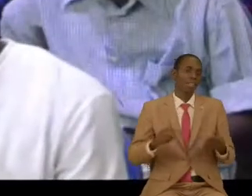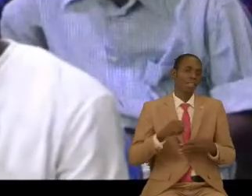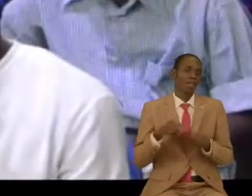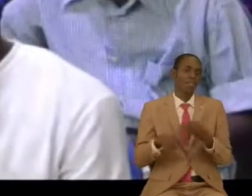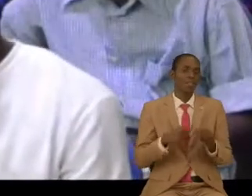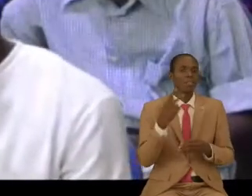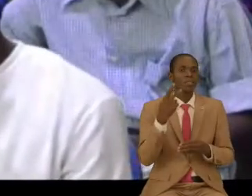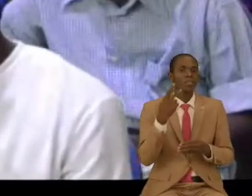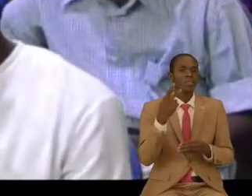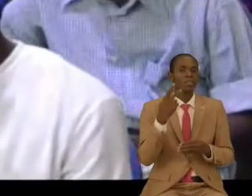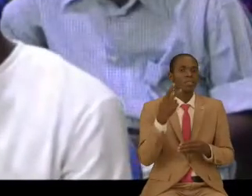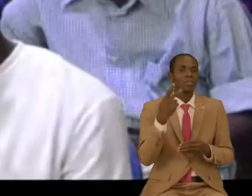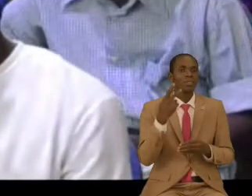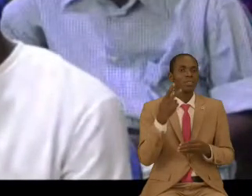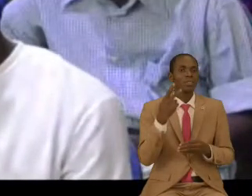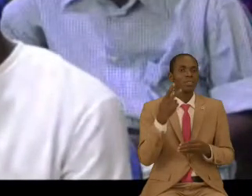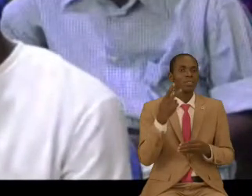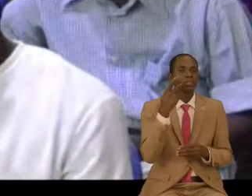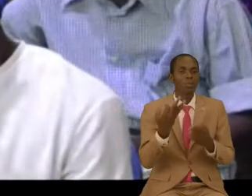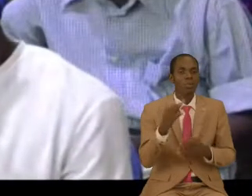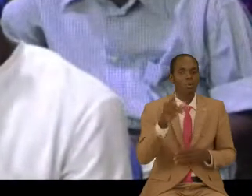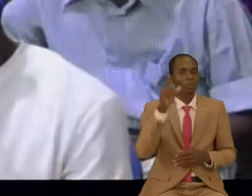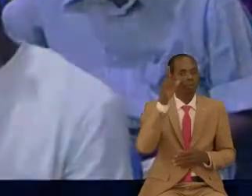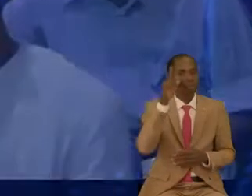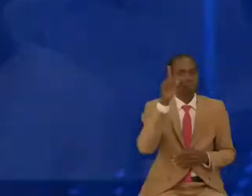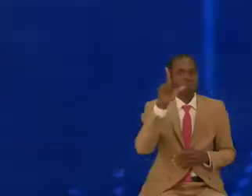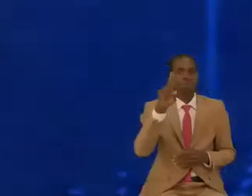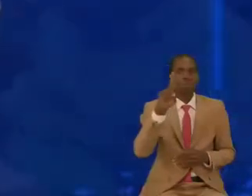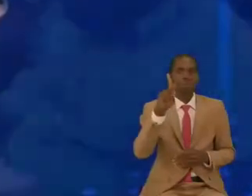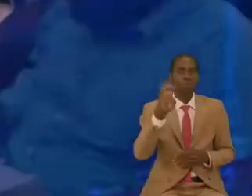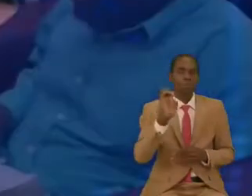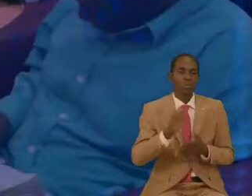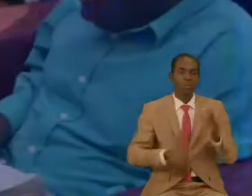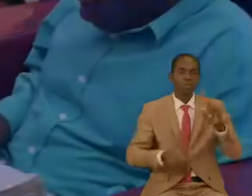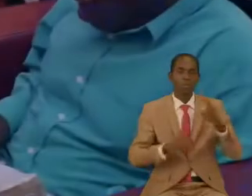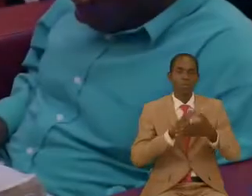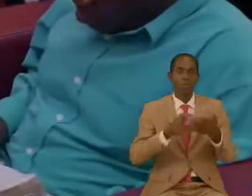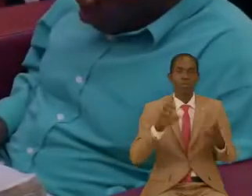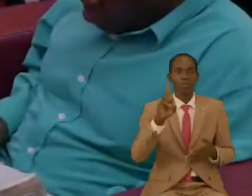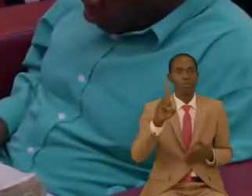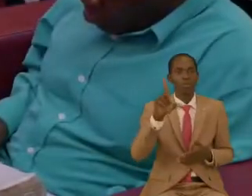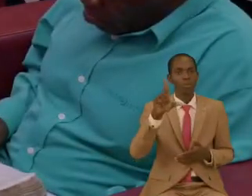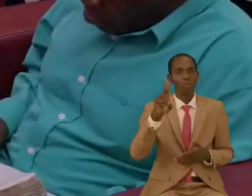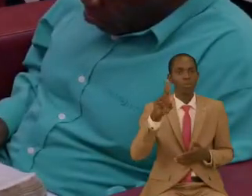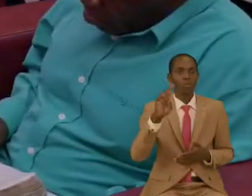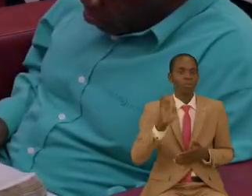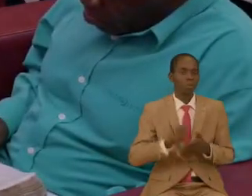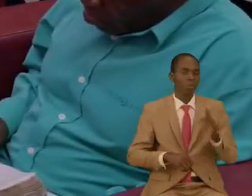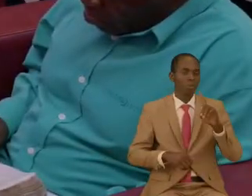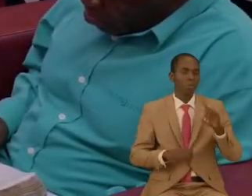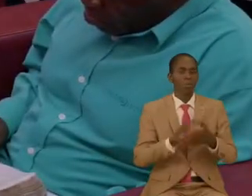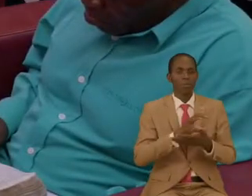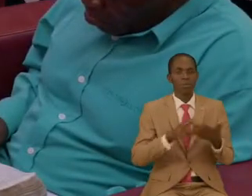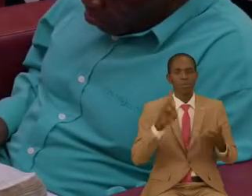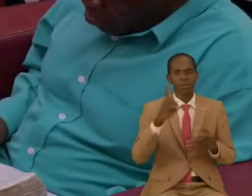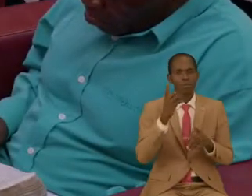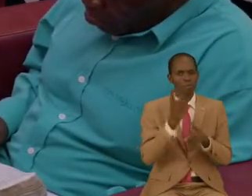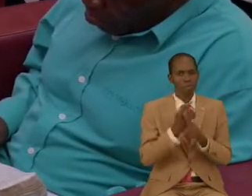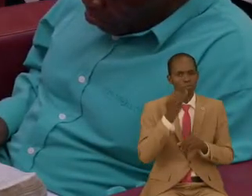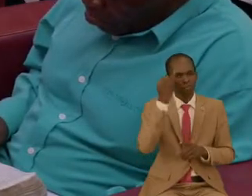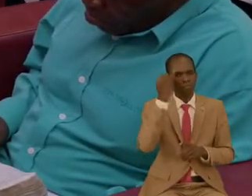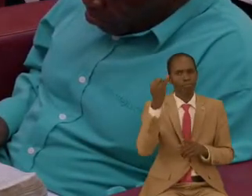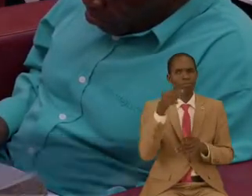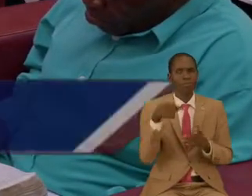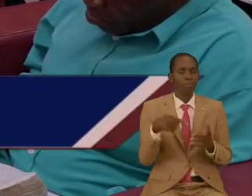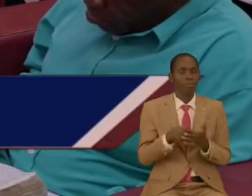for example, at Luke chapter 1, reading from verse 1. Here is Luke, and imagine this, that